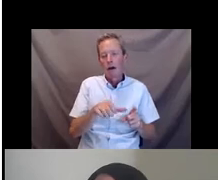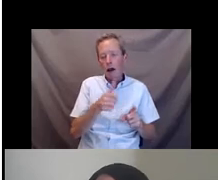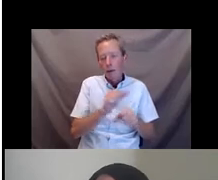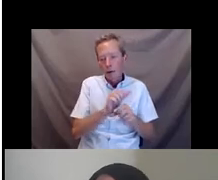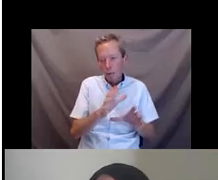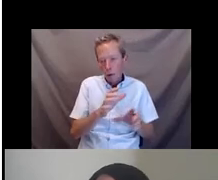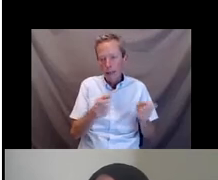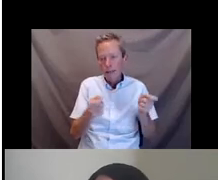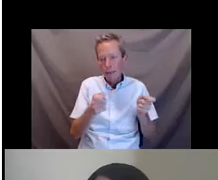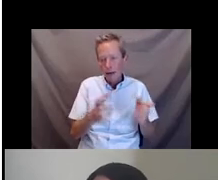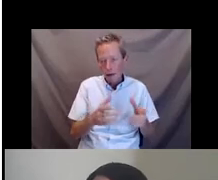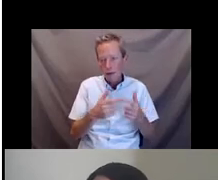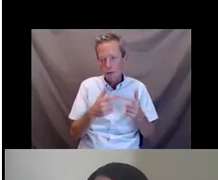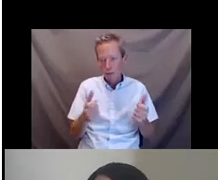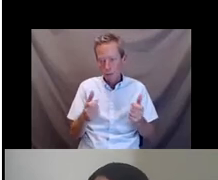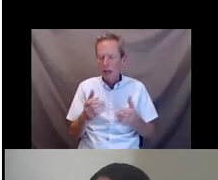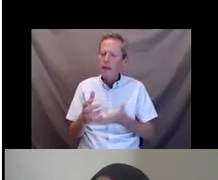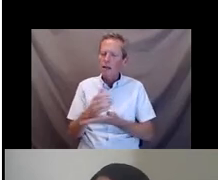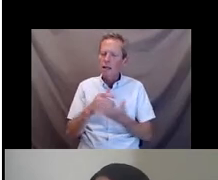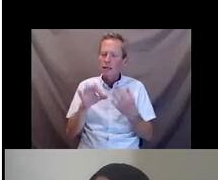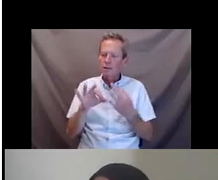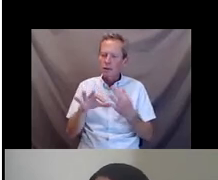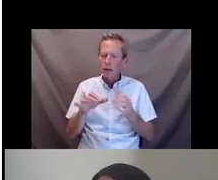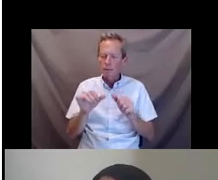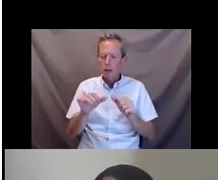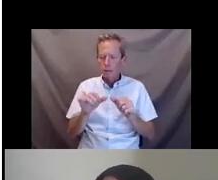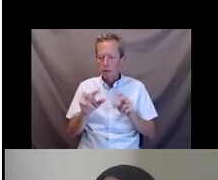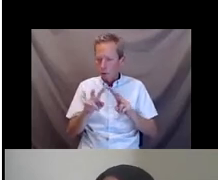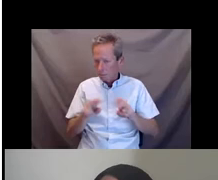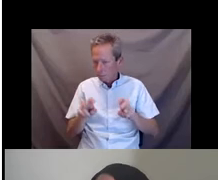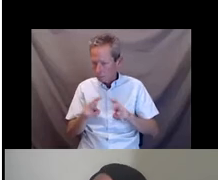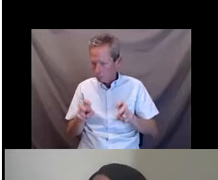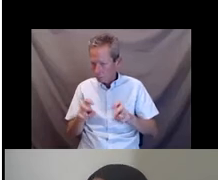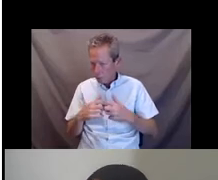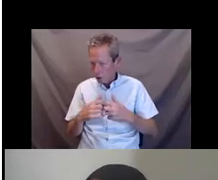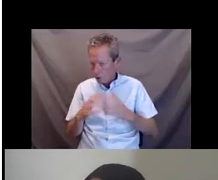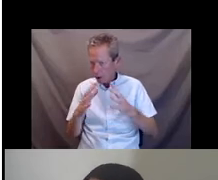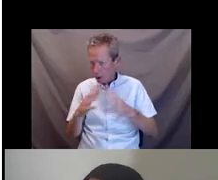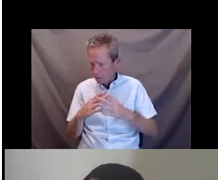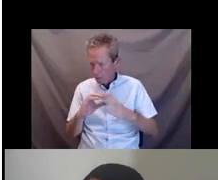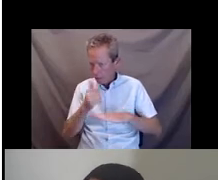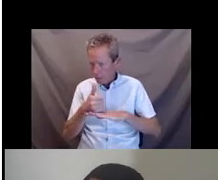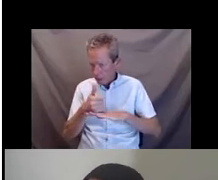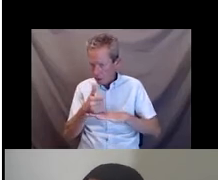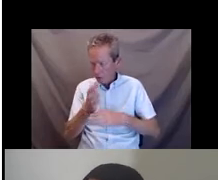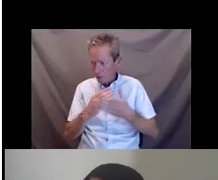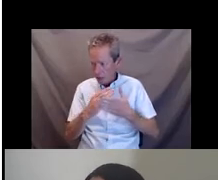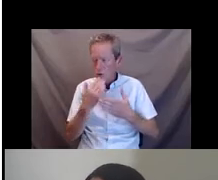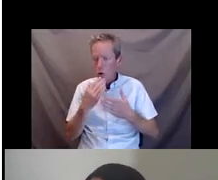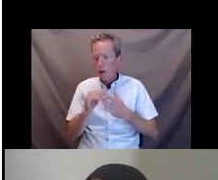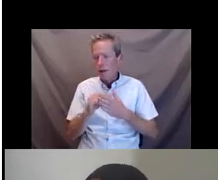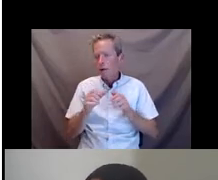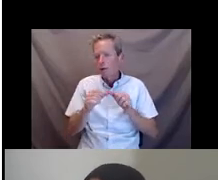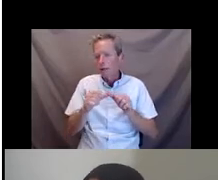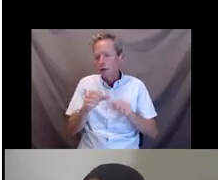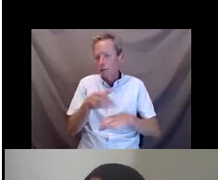opportunities to take a look at here we are in the implementation phase, knowing that it needs to be continuous improvement